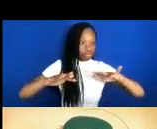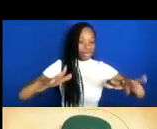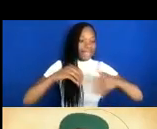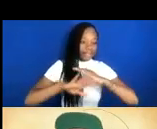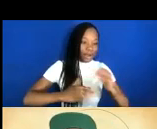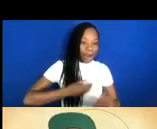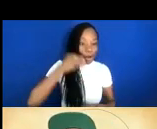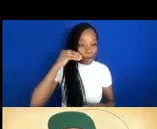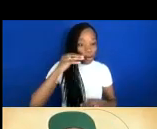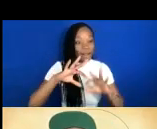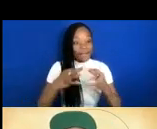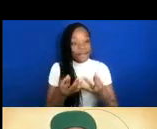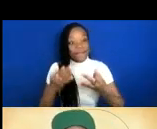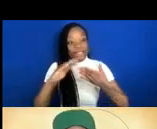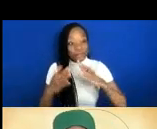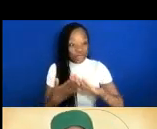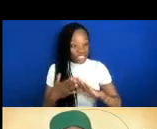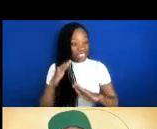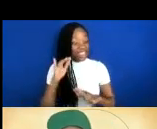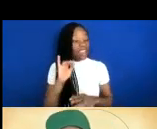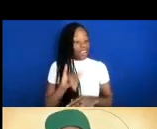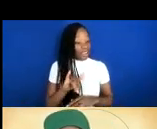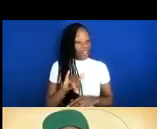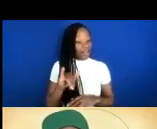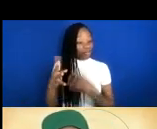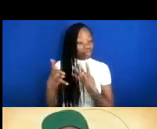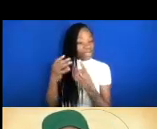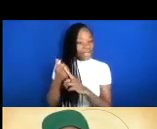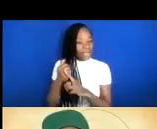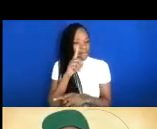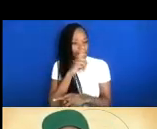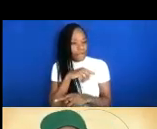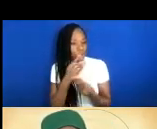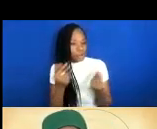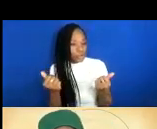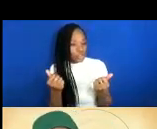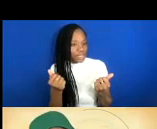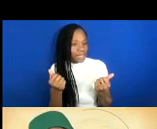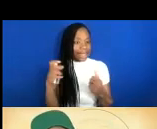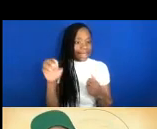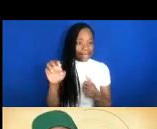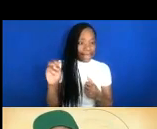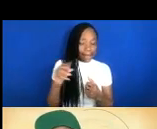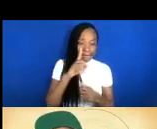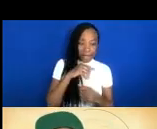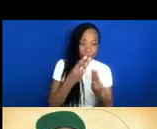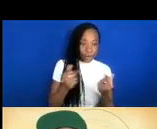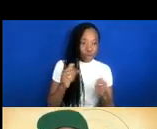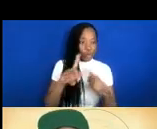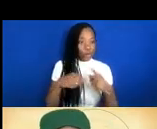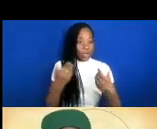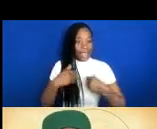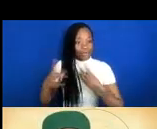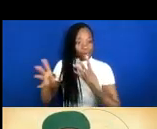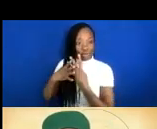creates harmful conditions that are unique to what happens when you extend the prison system into people's homes using